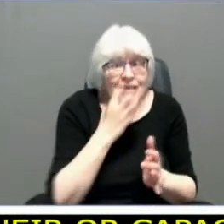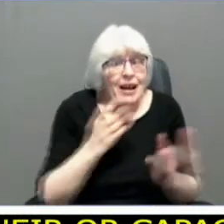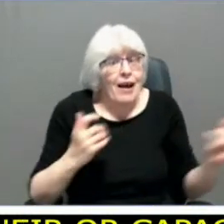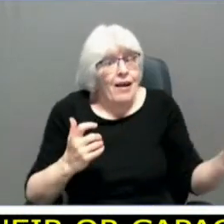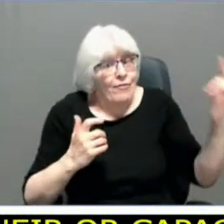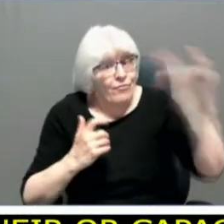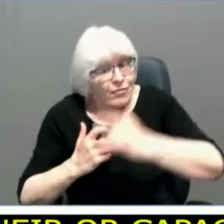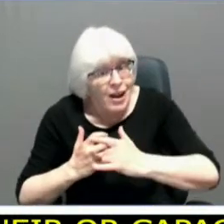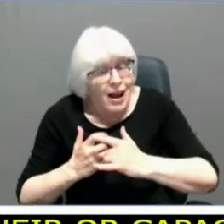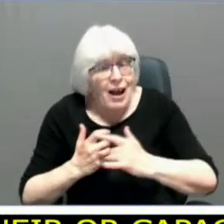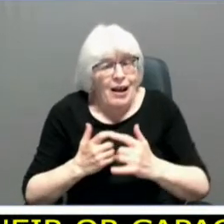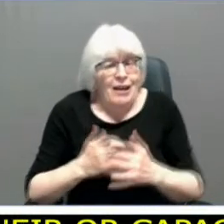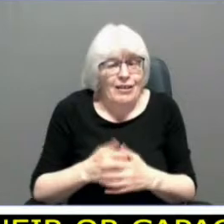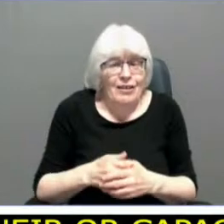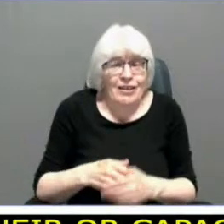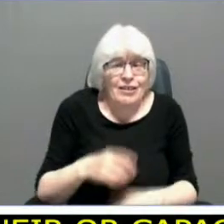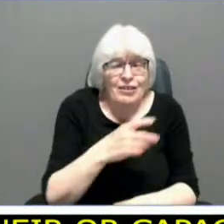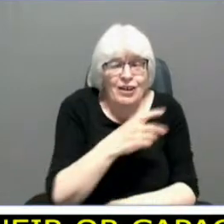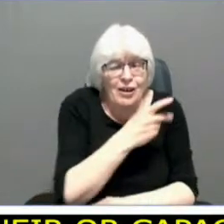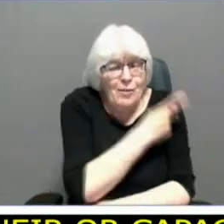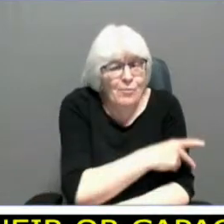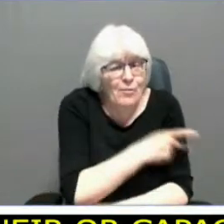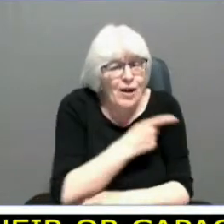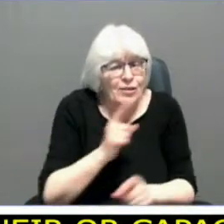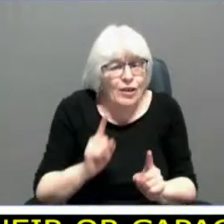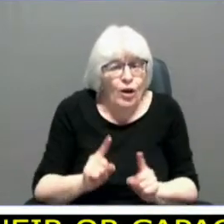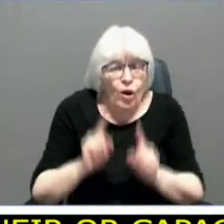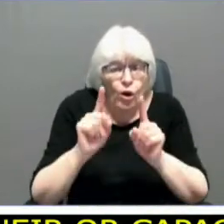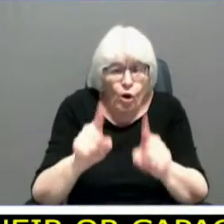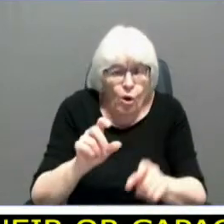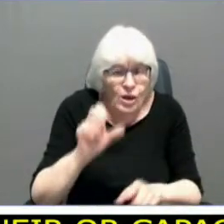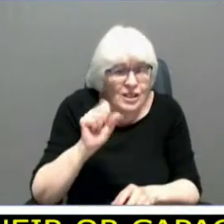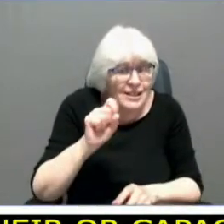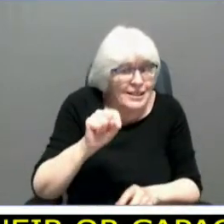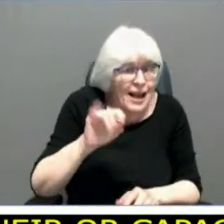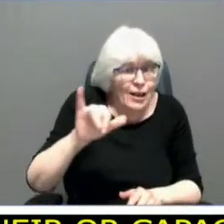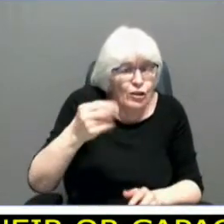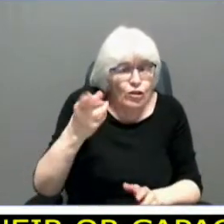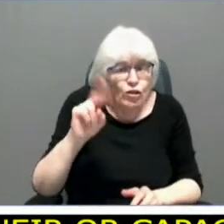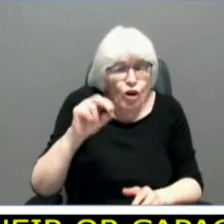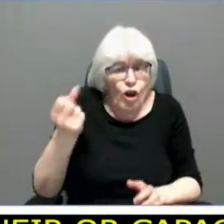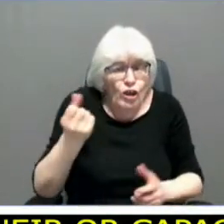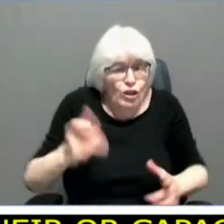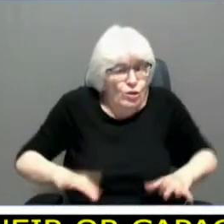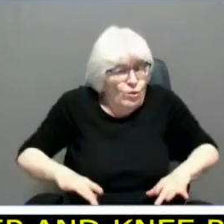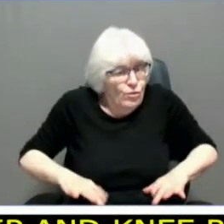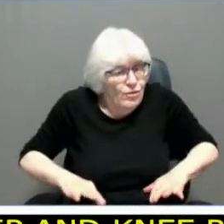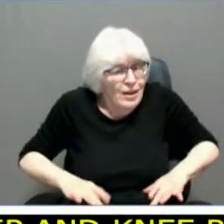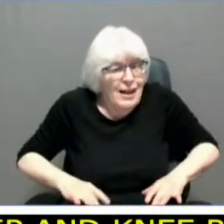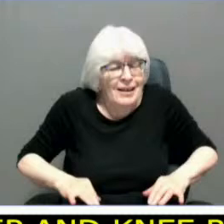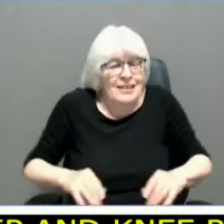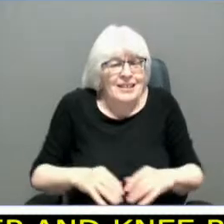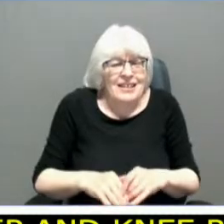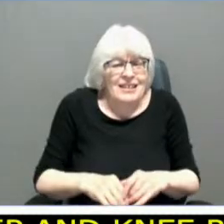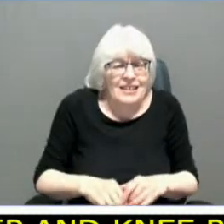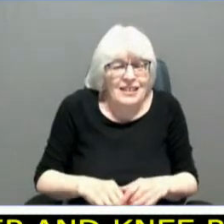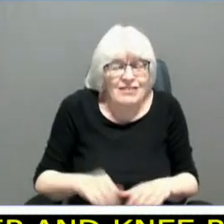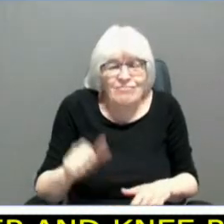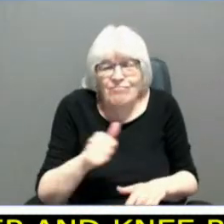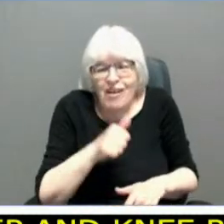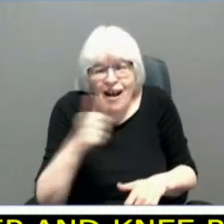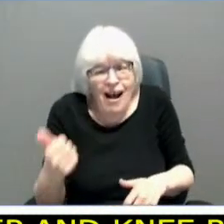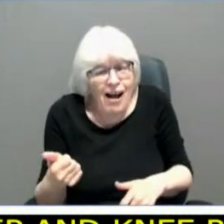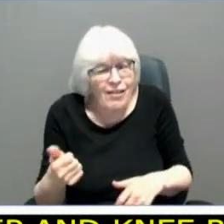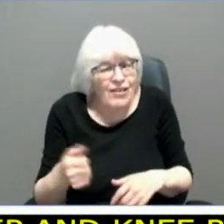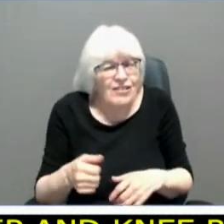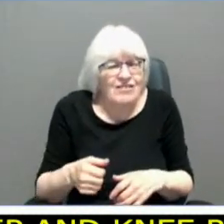John's. We've also kind of announced outpatient hip and knee replacements, which is being done across the country, of course, but all of this will help